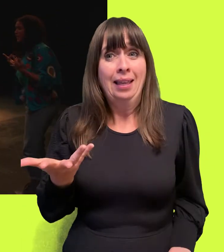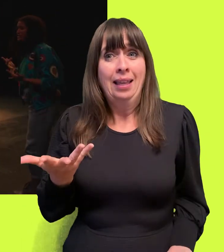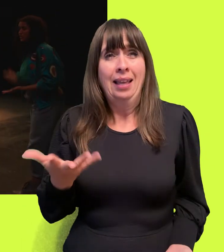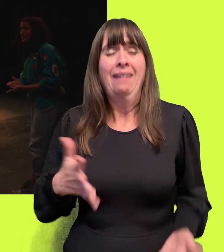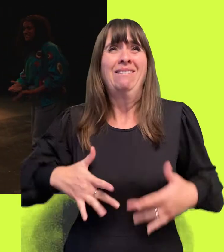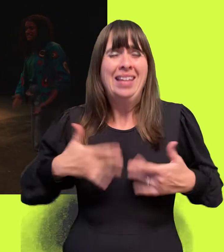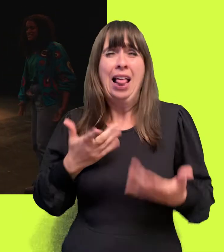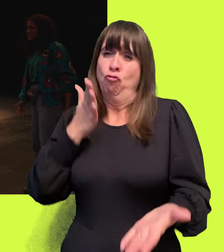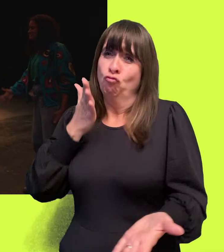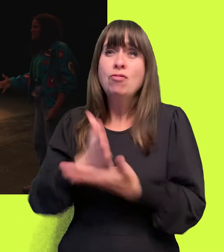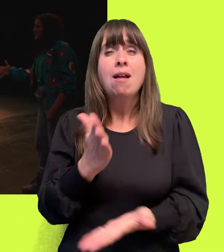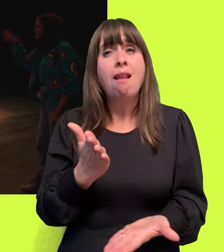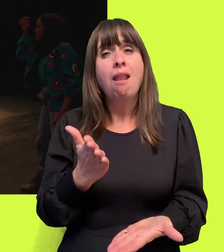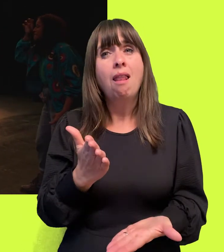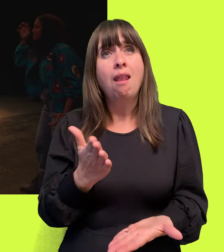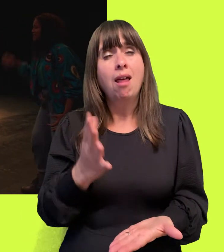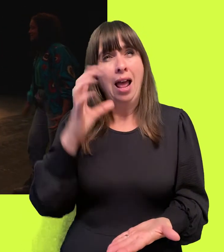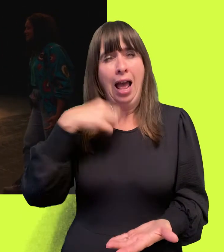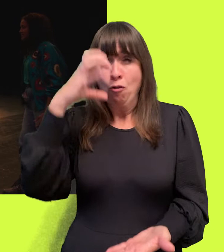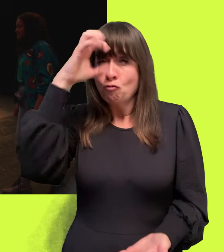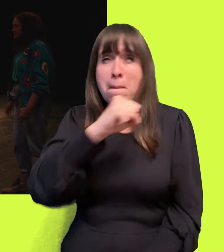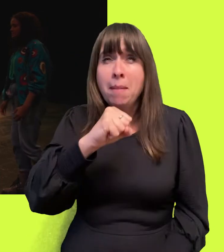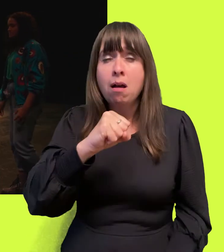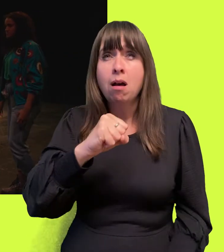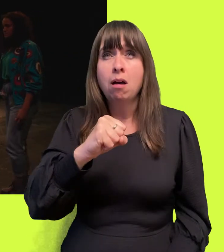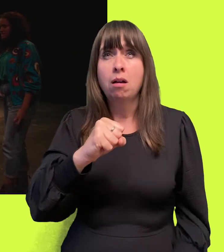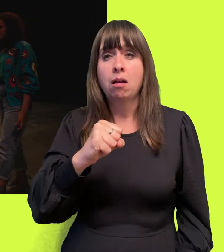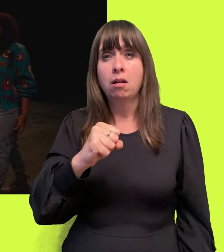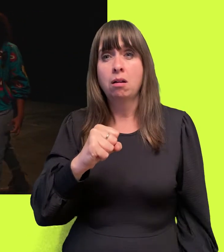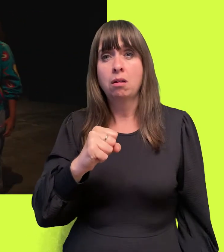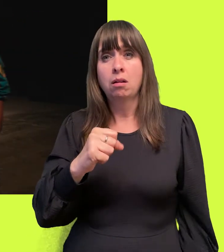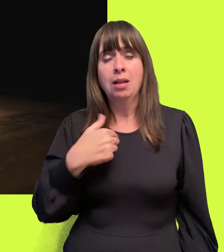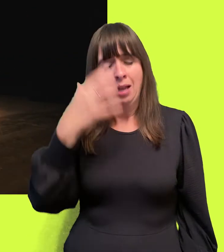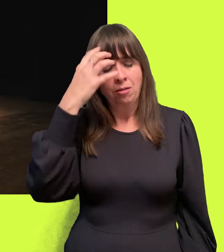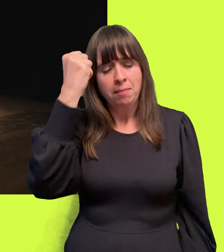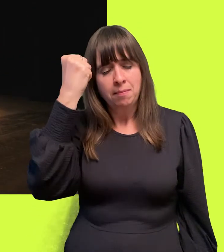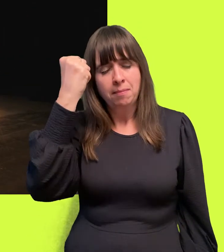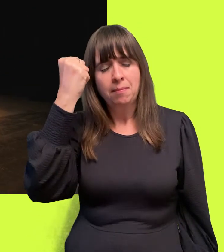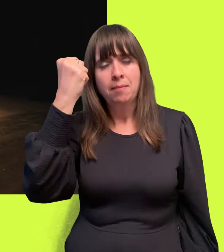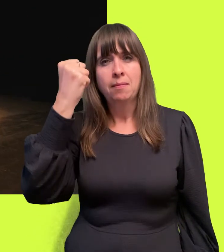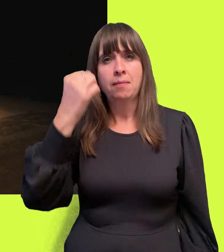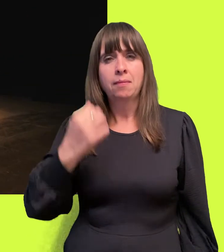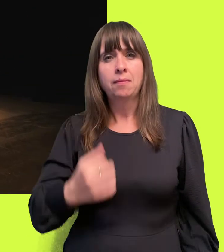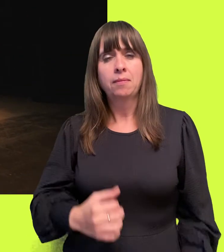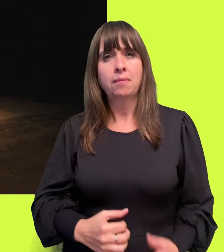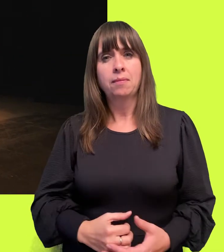it feels real. I remember it.